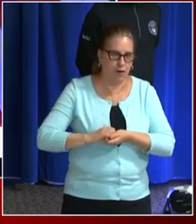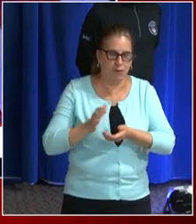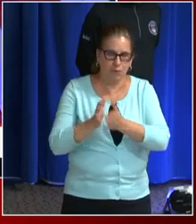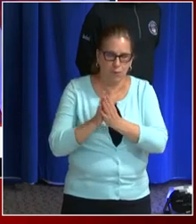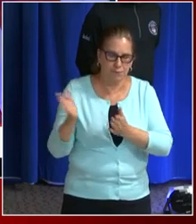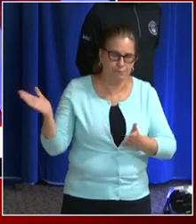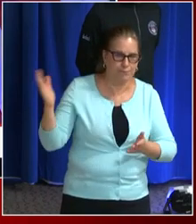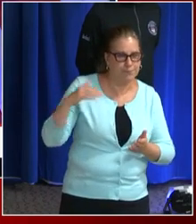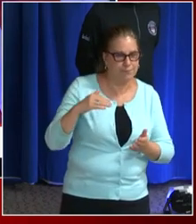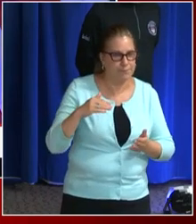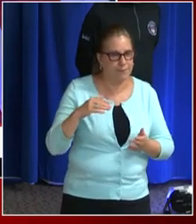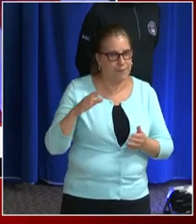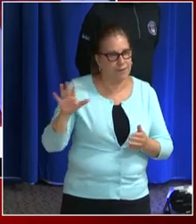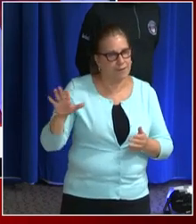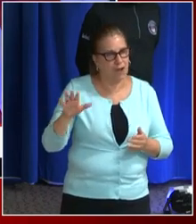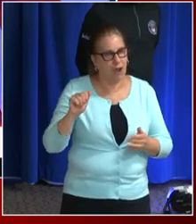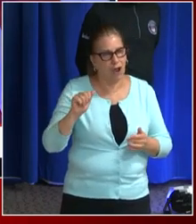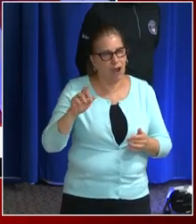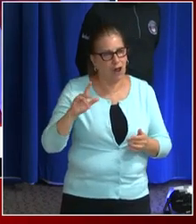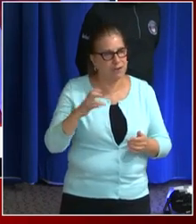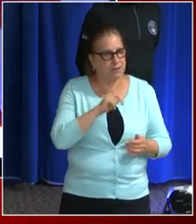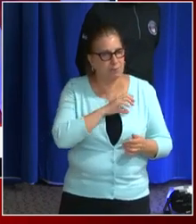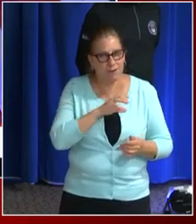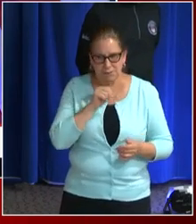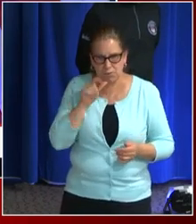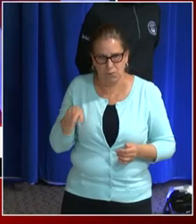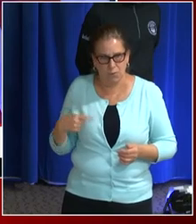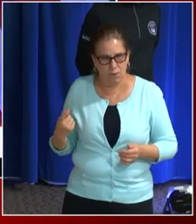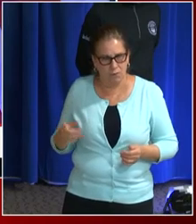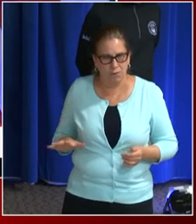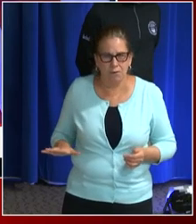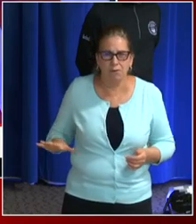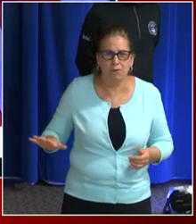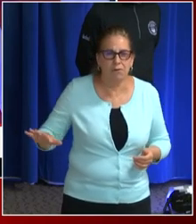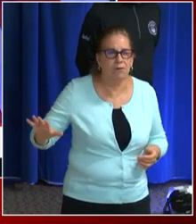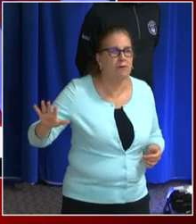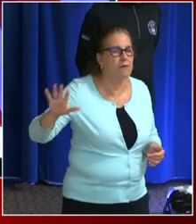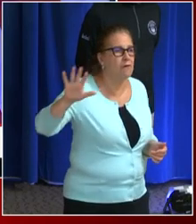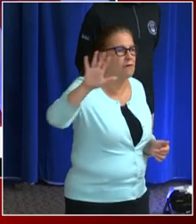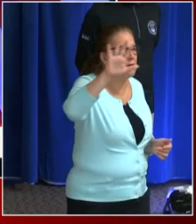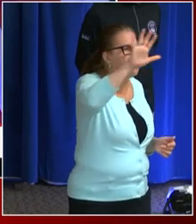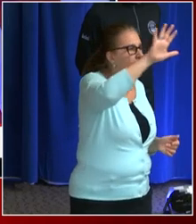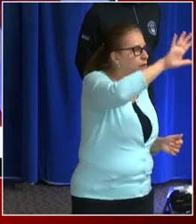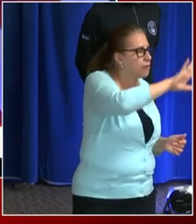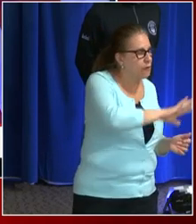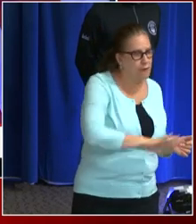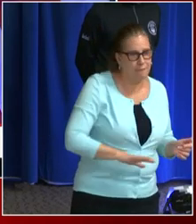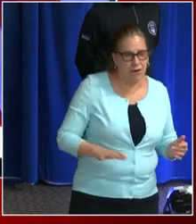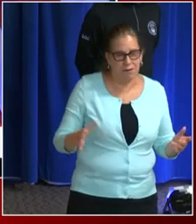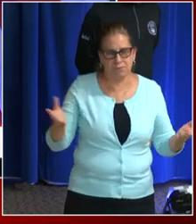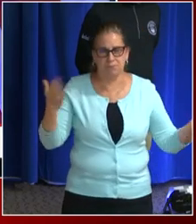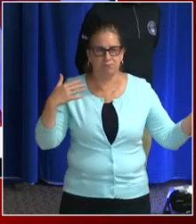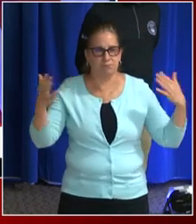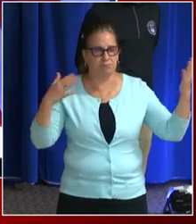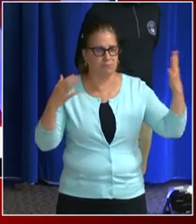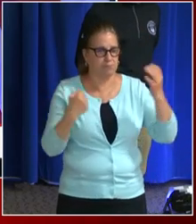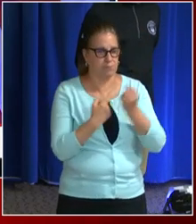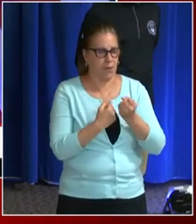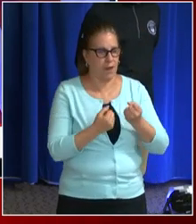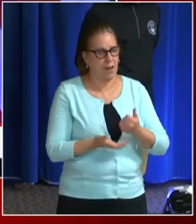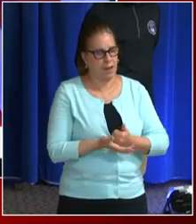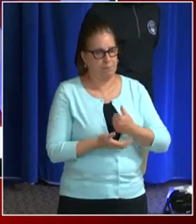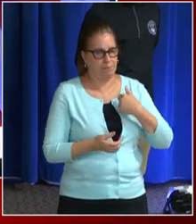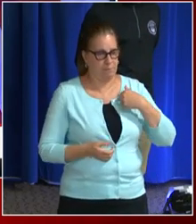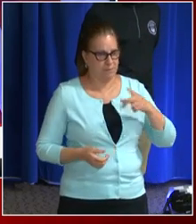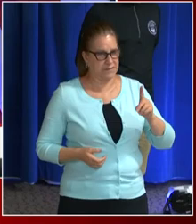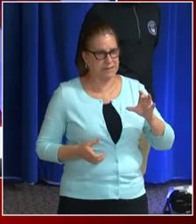region, but very widely to get support for a very large-scale event. So it is not unusual